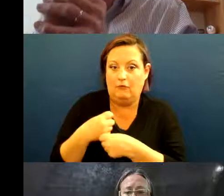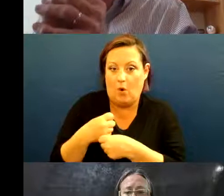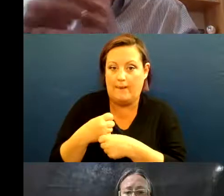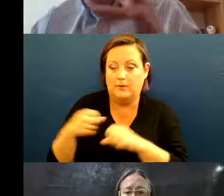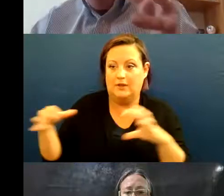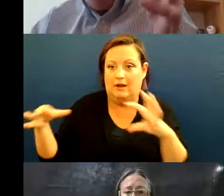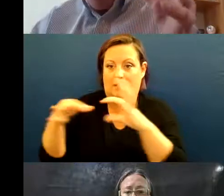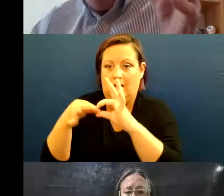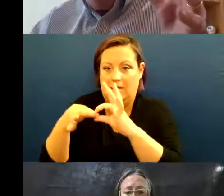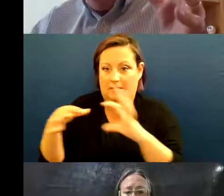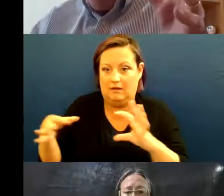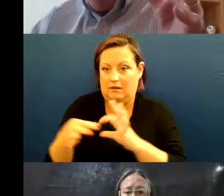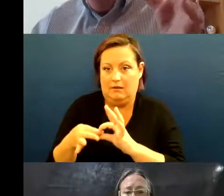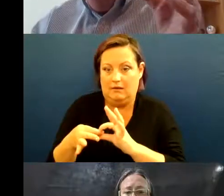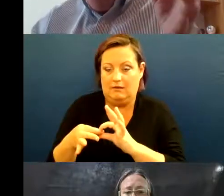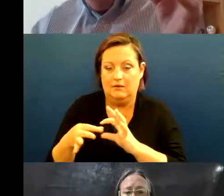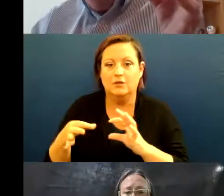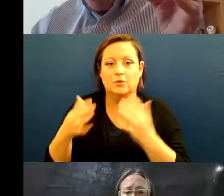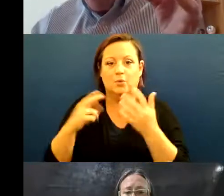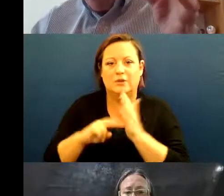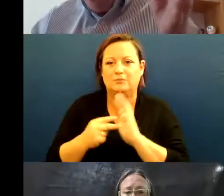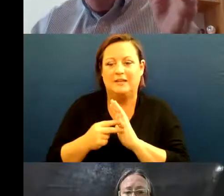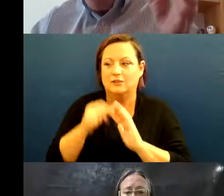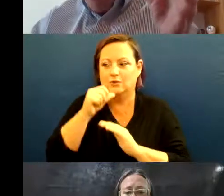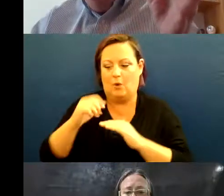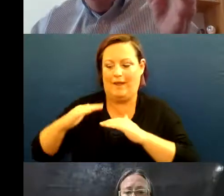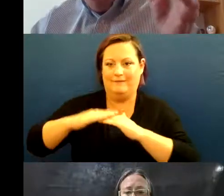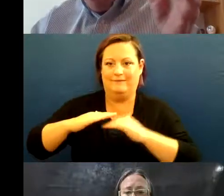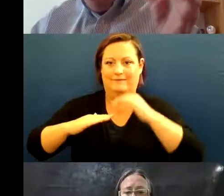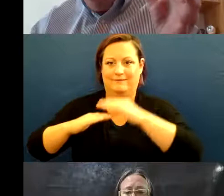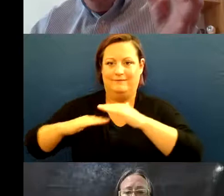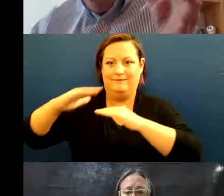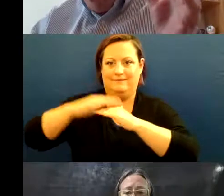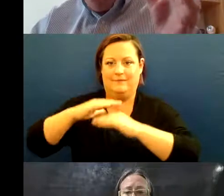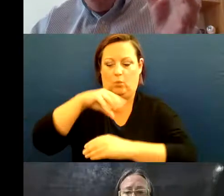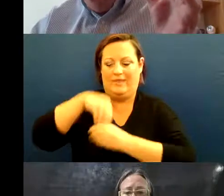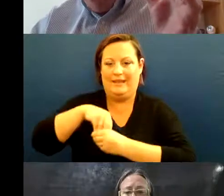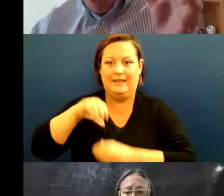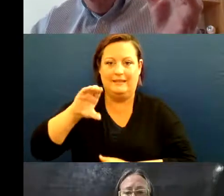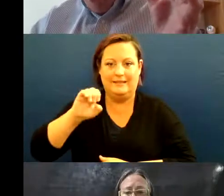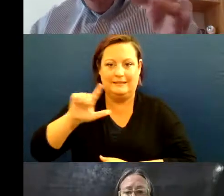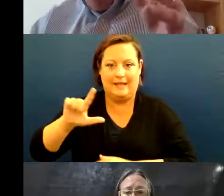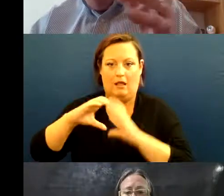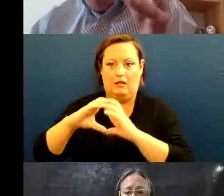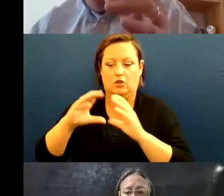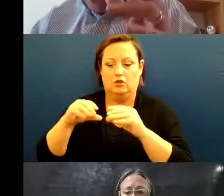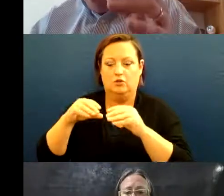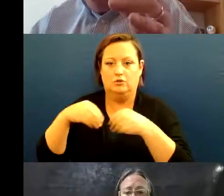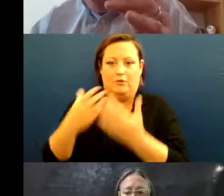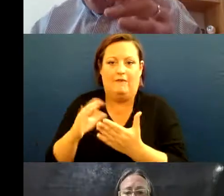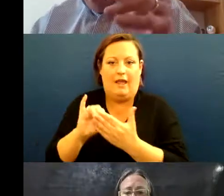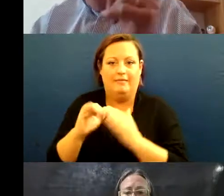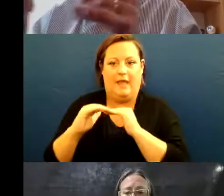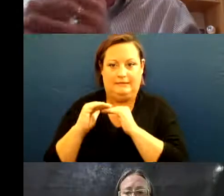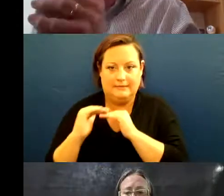aggregates formed. So you no longer have the scaffold within the cell to give that cell mechanical stability. So in this